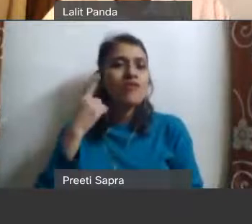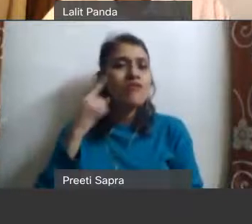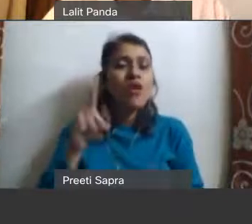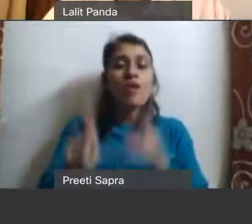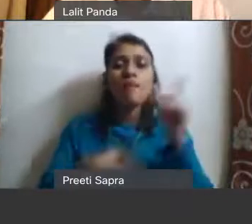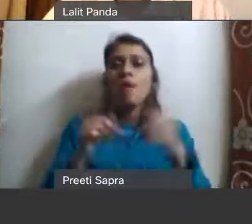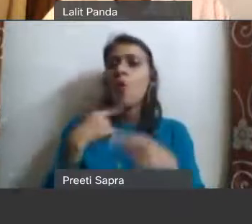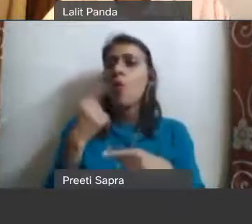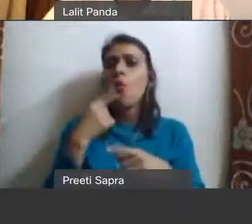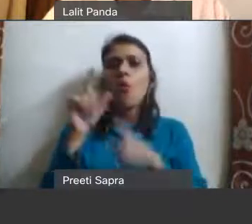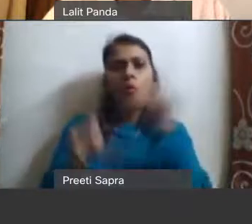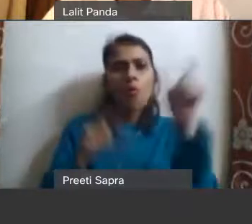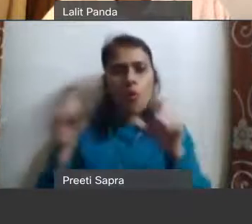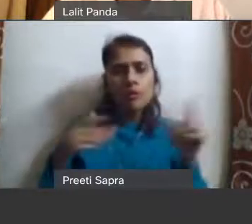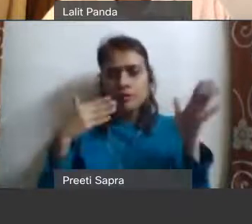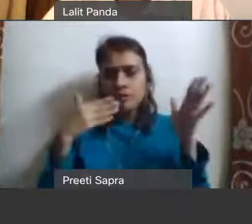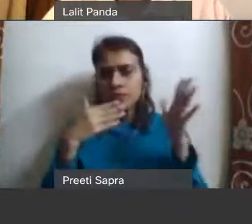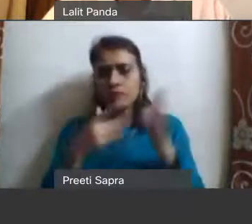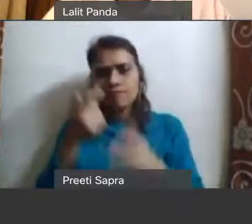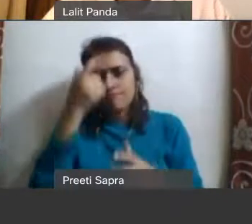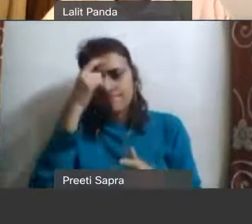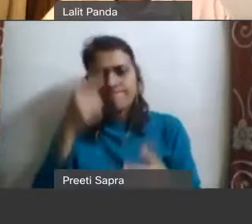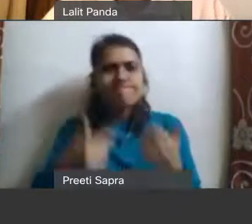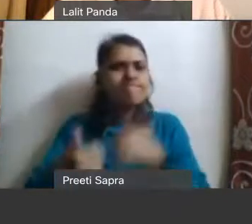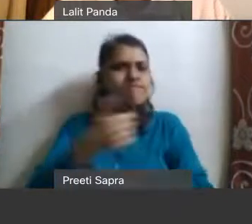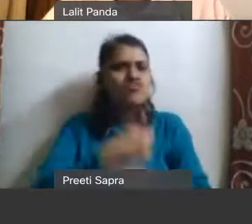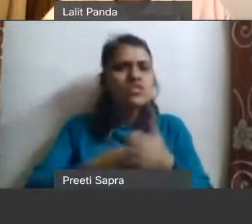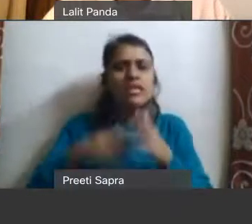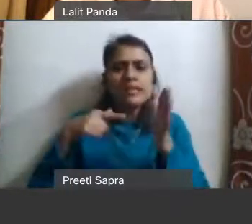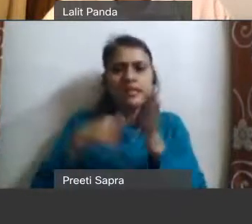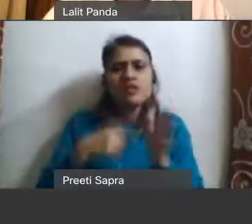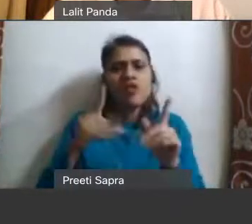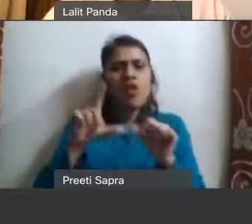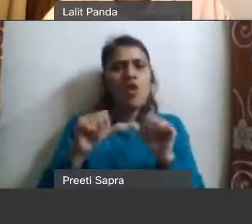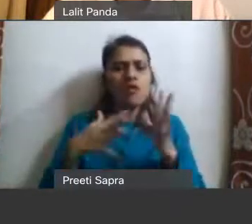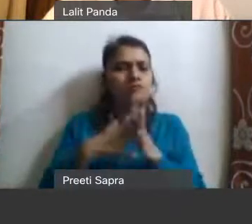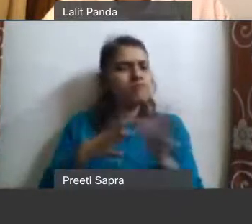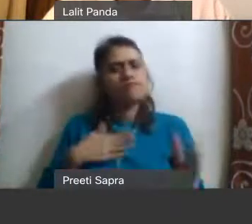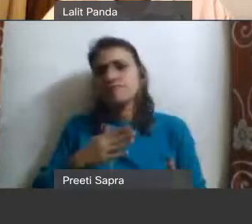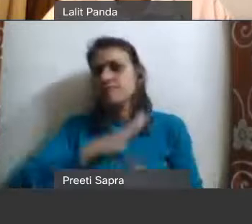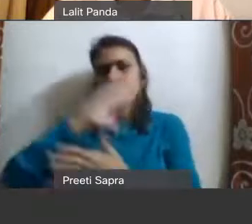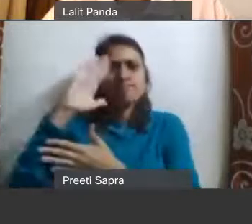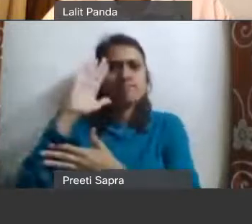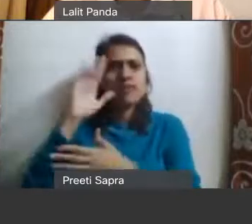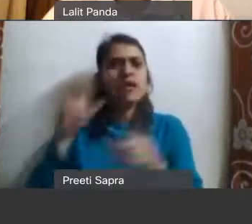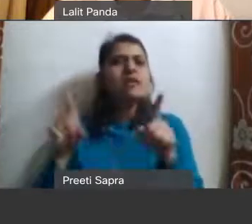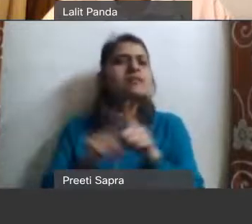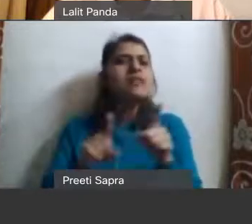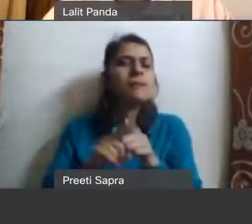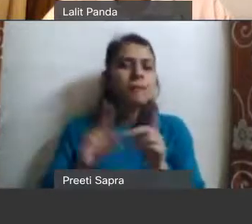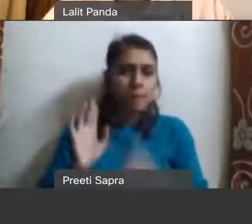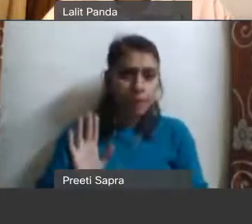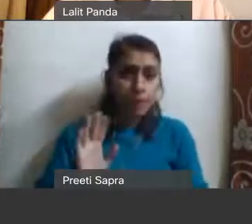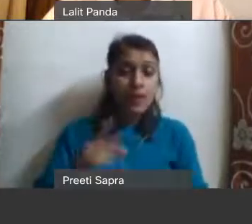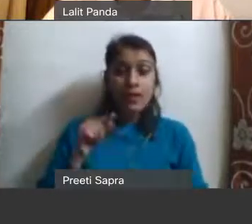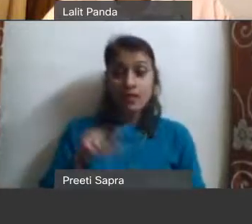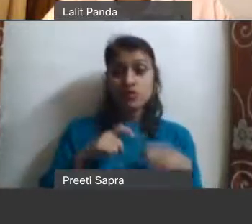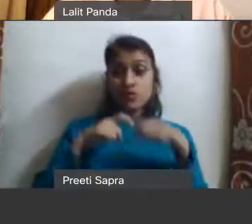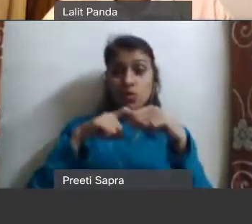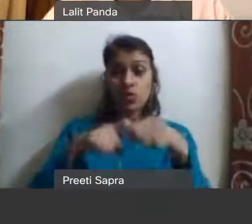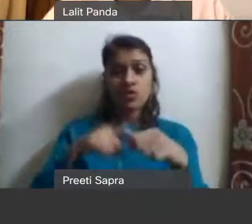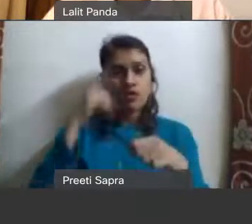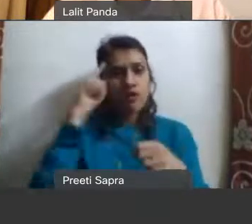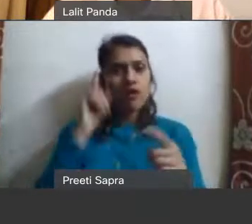who are challenging these laws. The second element which we haven't talked about is the question of